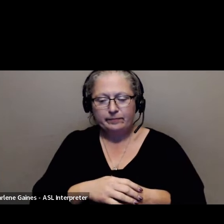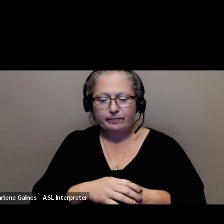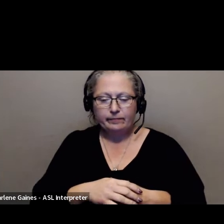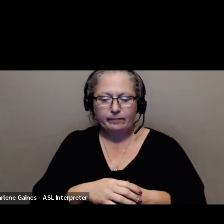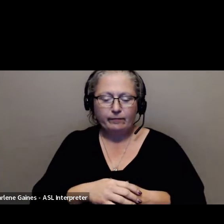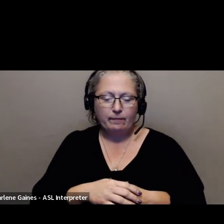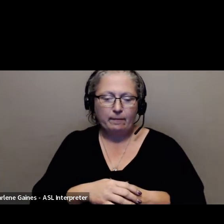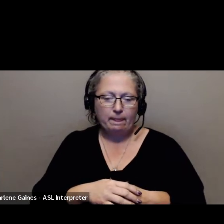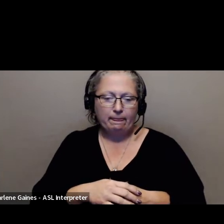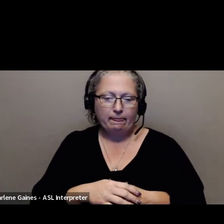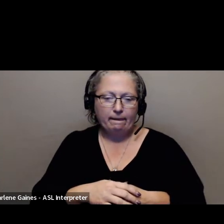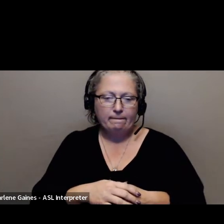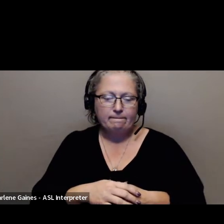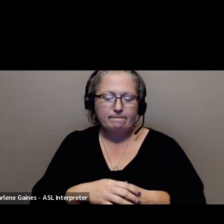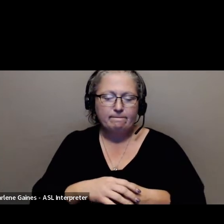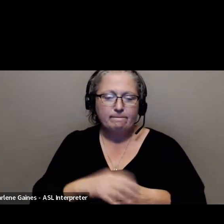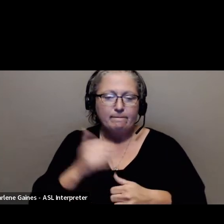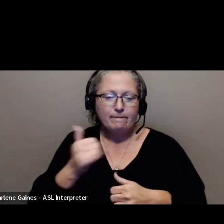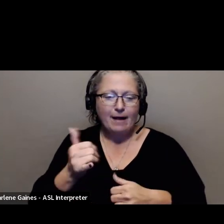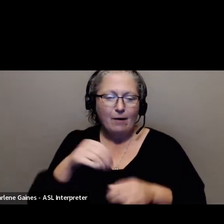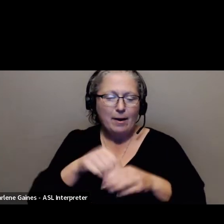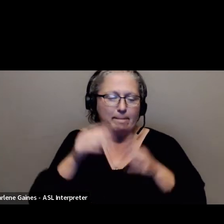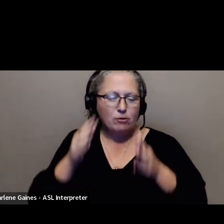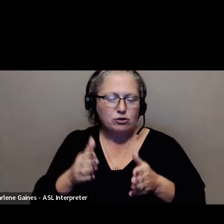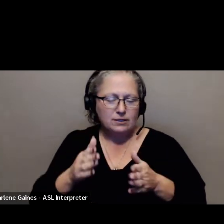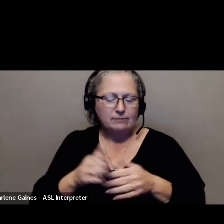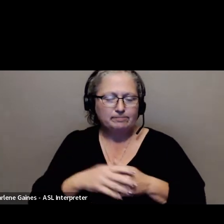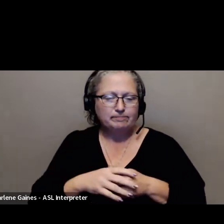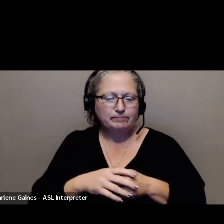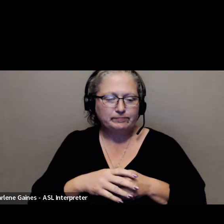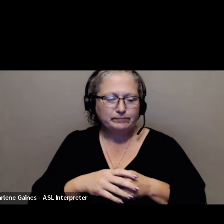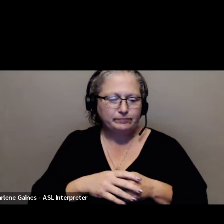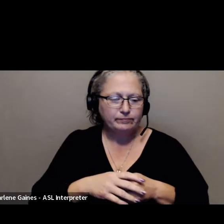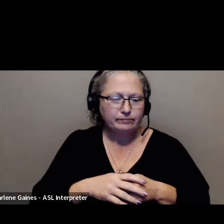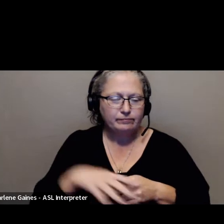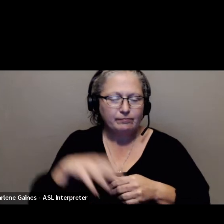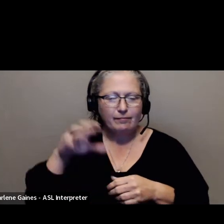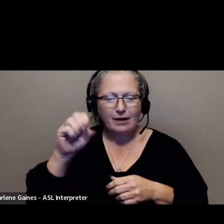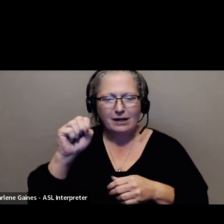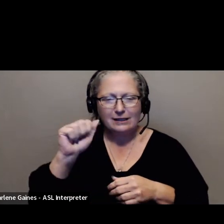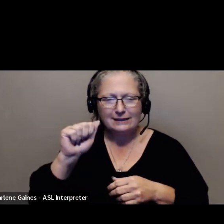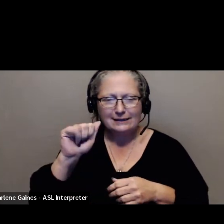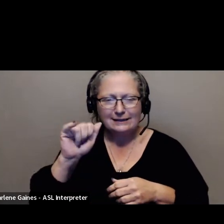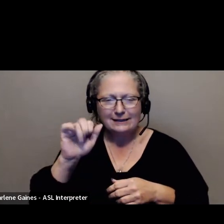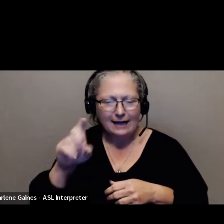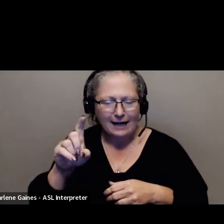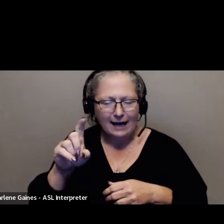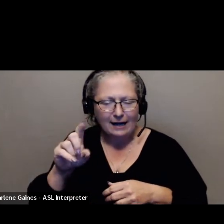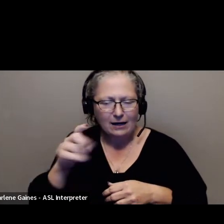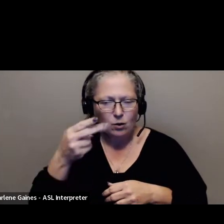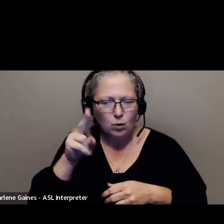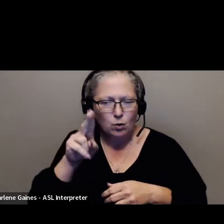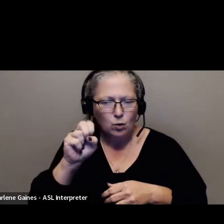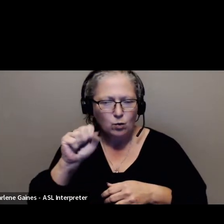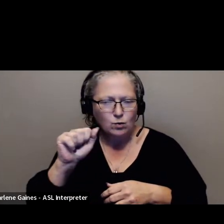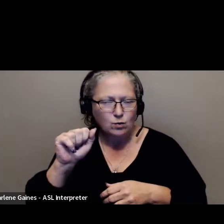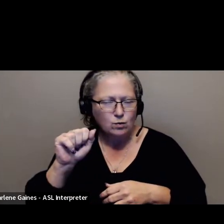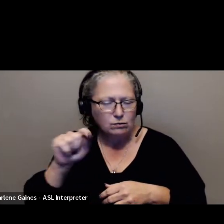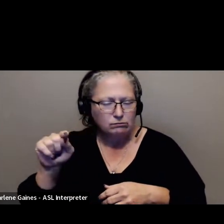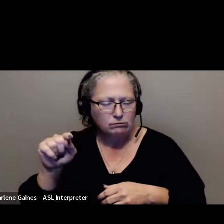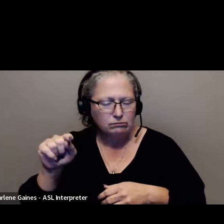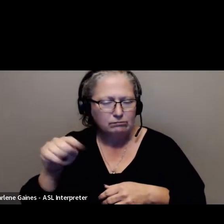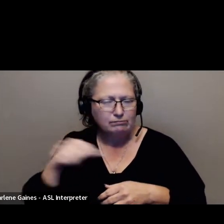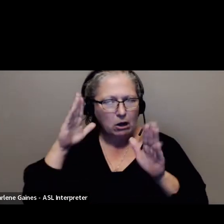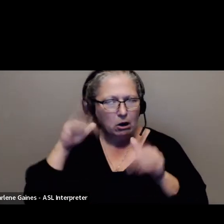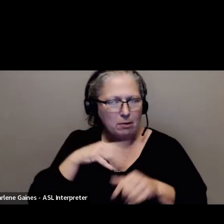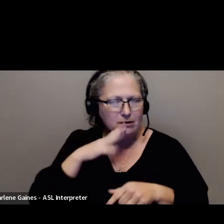I'm going to go back into person. So Syed Hussein, is the next speaker. And again, I